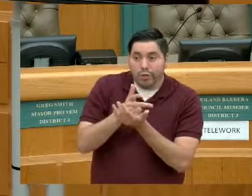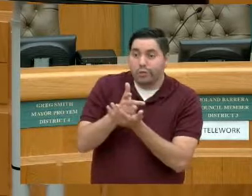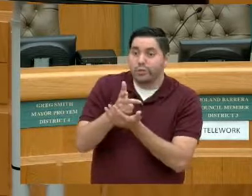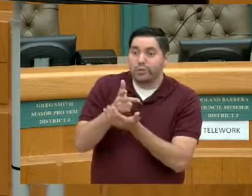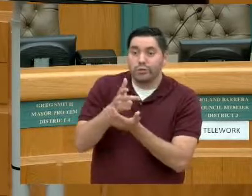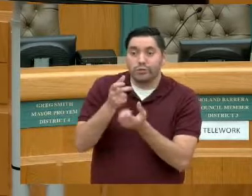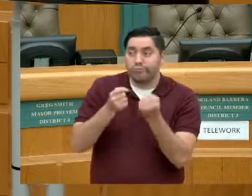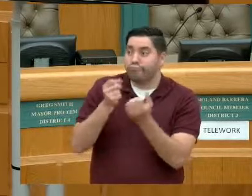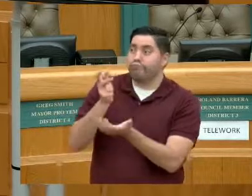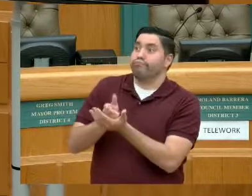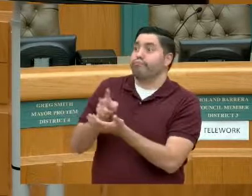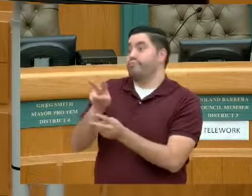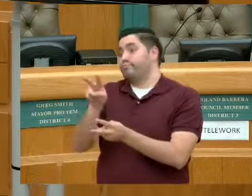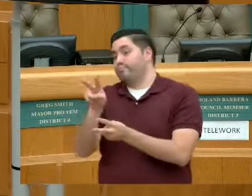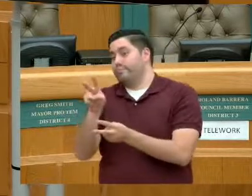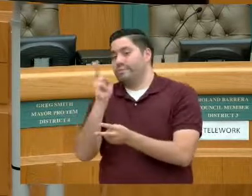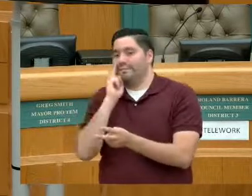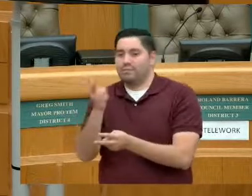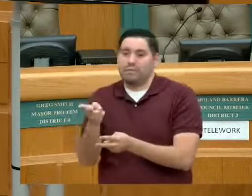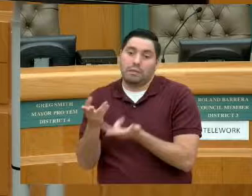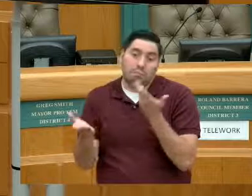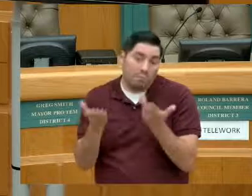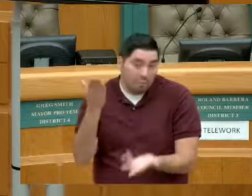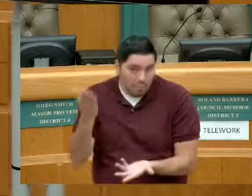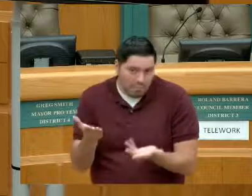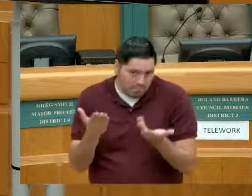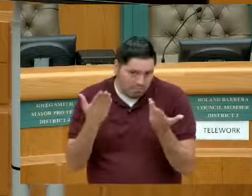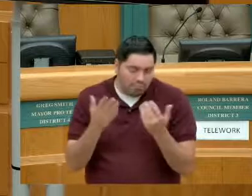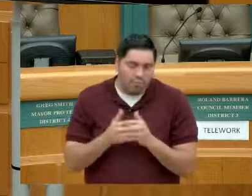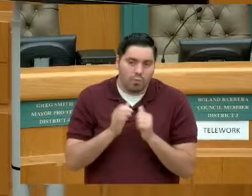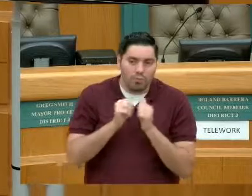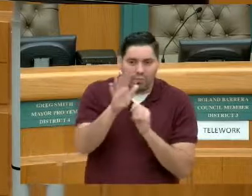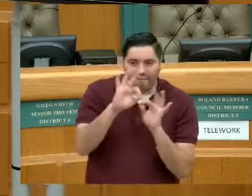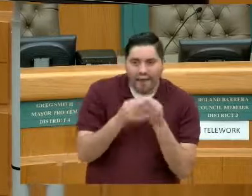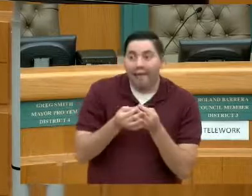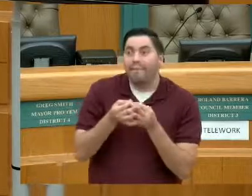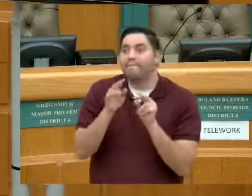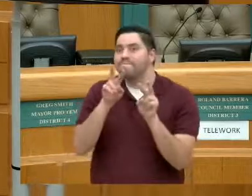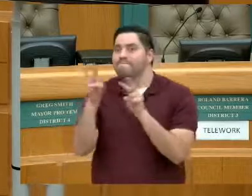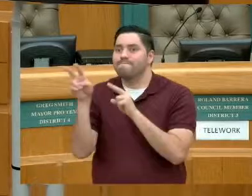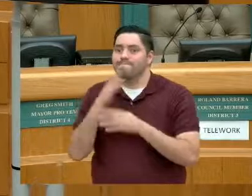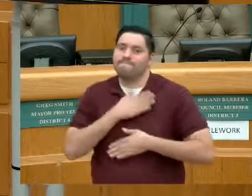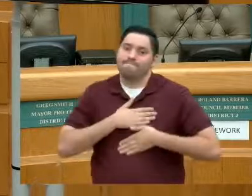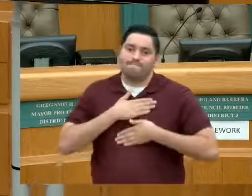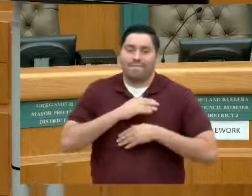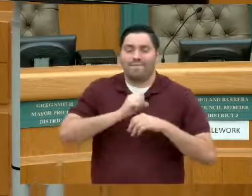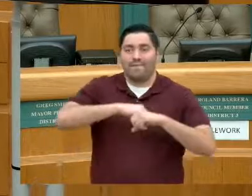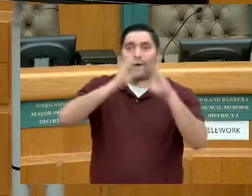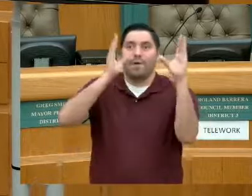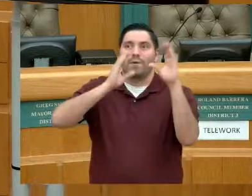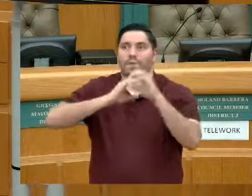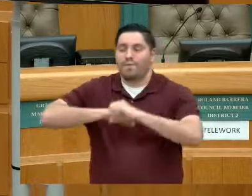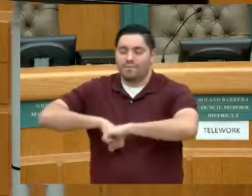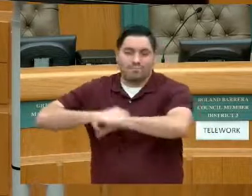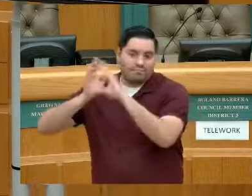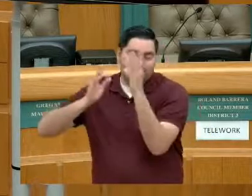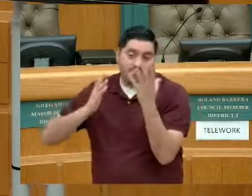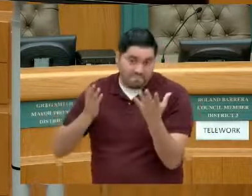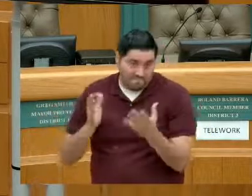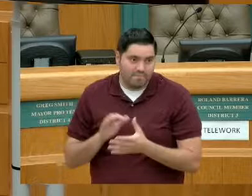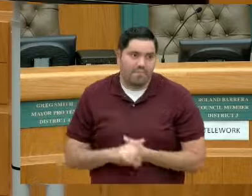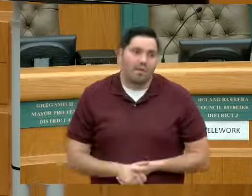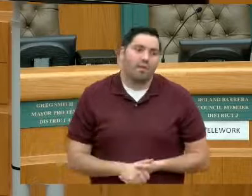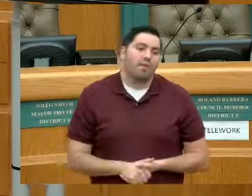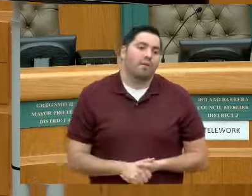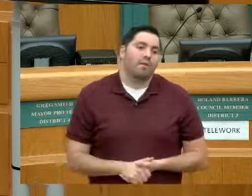walk down there, go to a parking lot and position yourself to where you can see the bayfront and at least see some fireworks with your family,